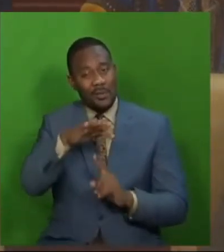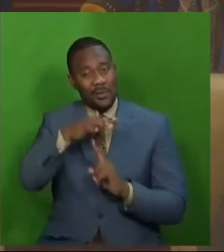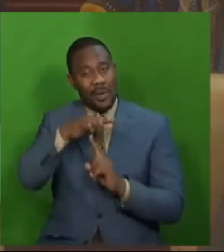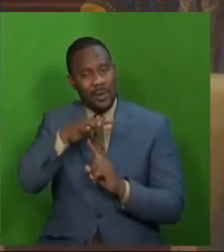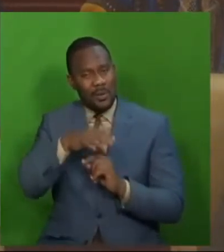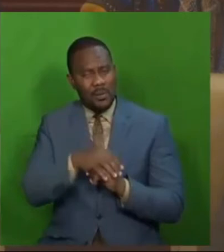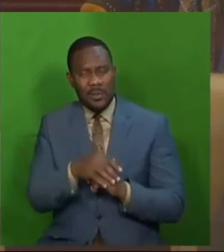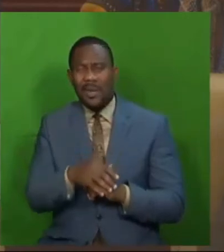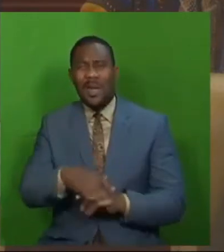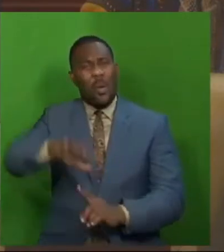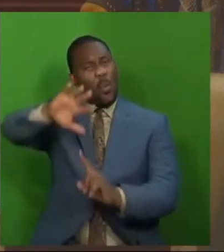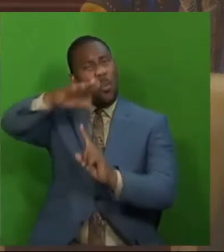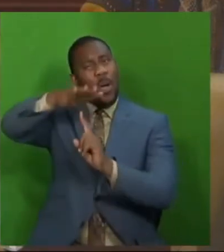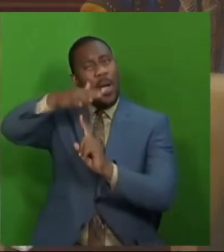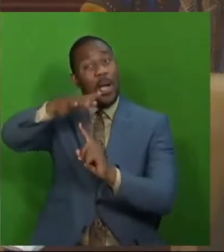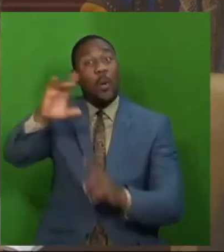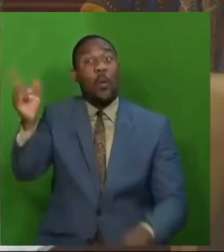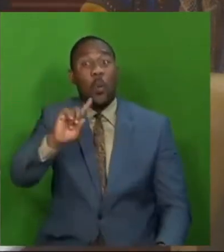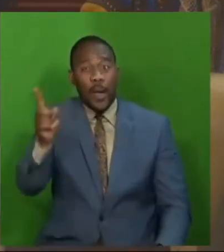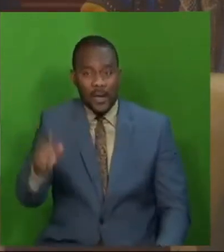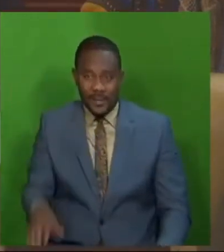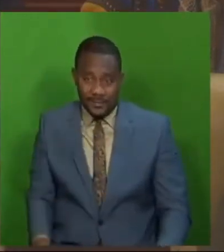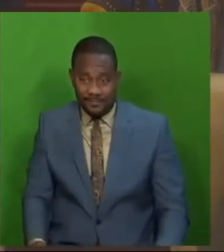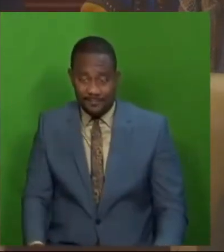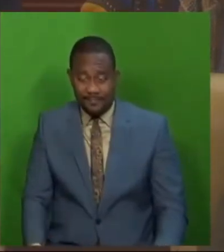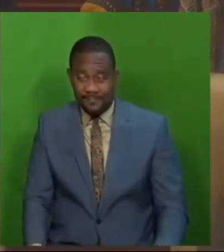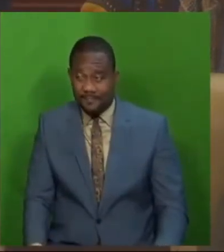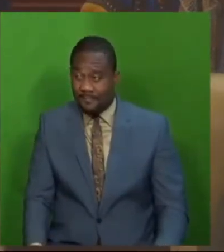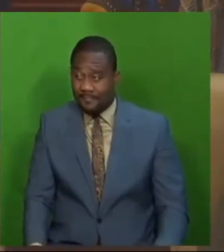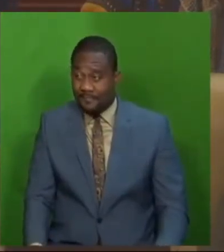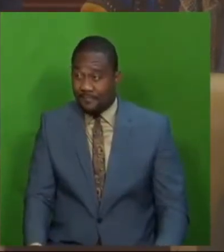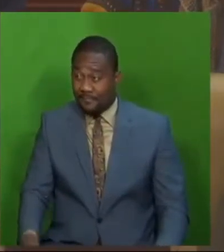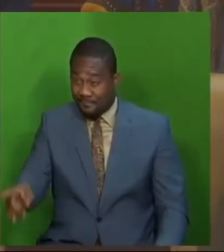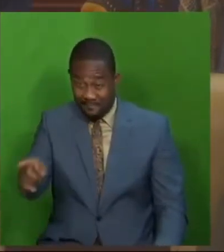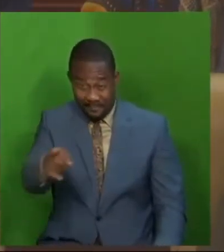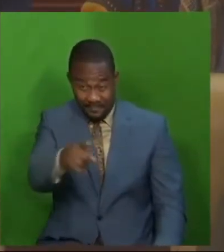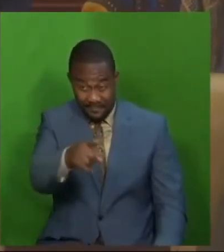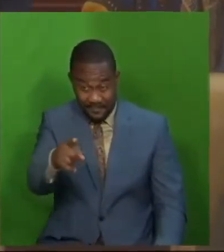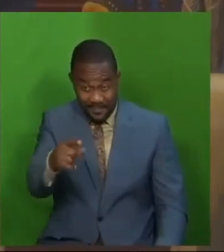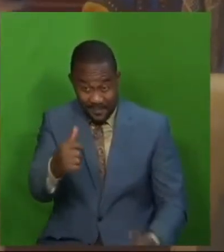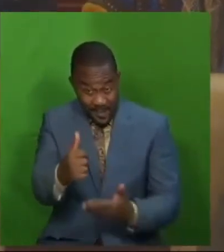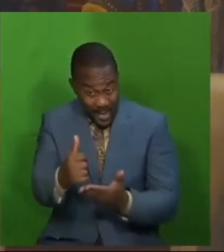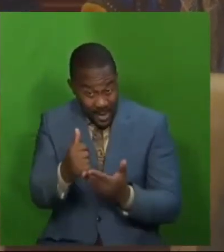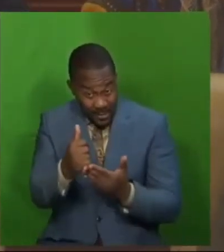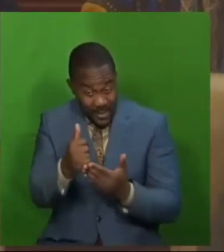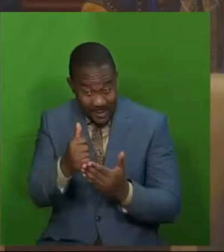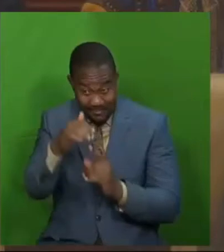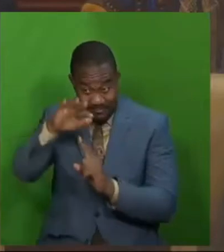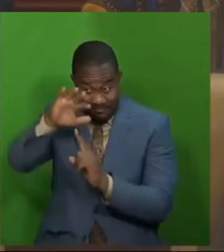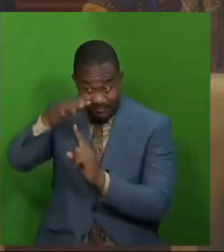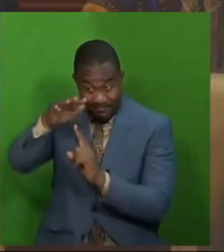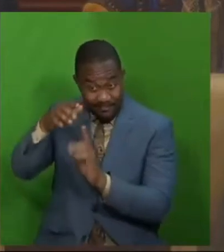help us to trace the whereabouts of these helicopters? Where are they?